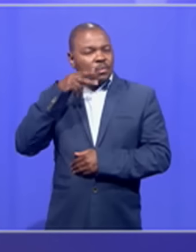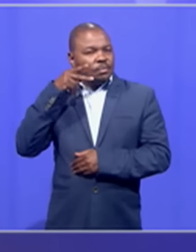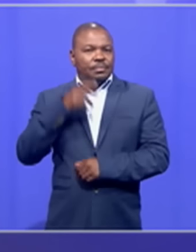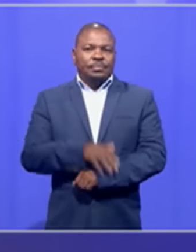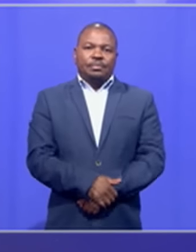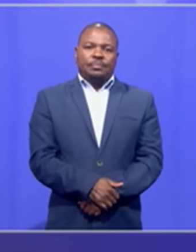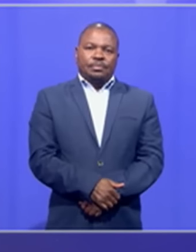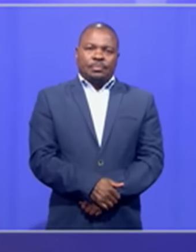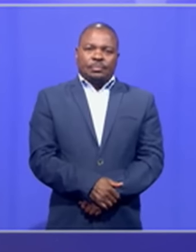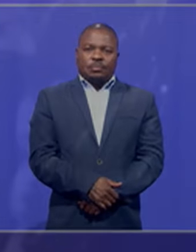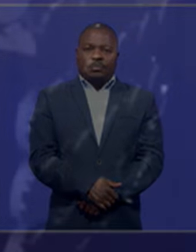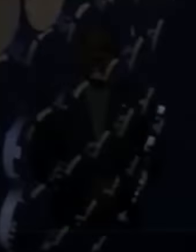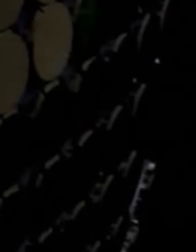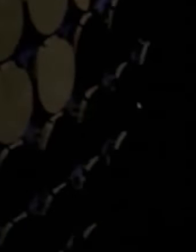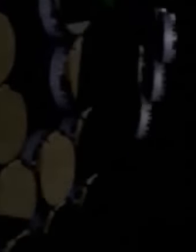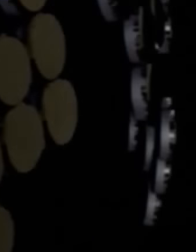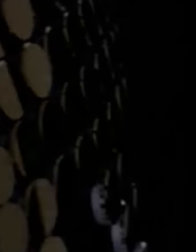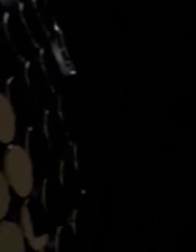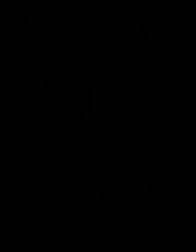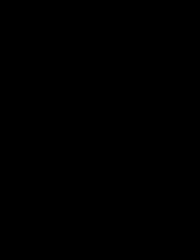Letlalo.